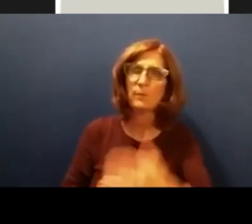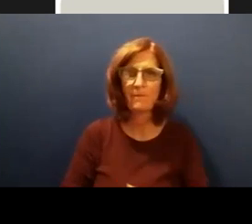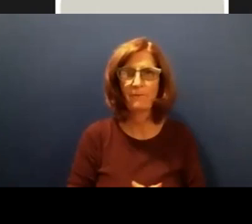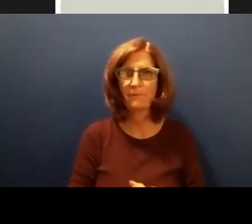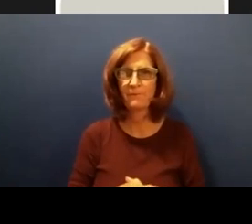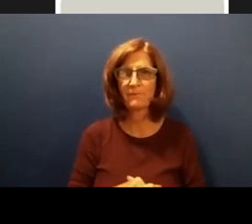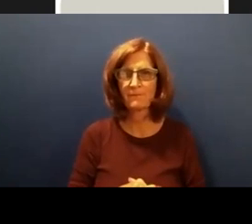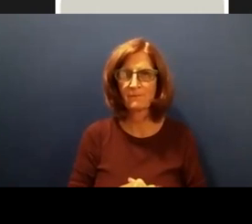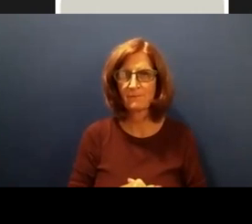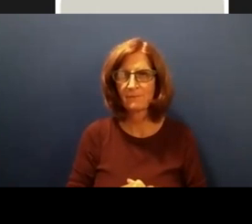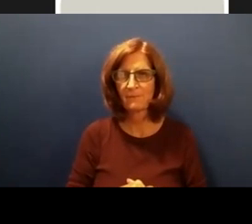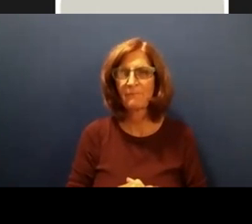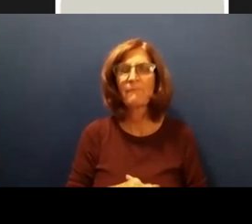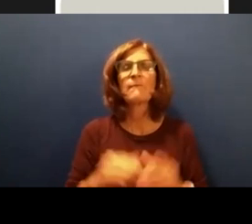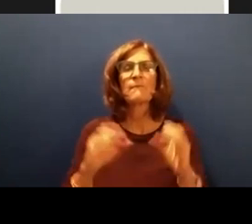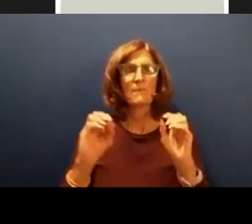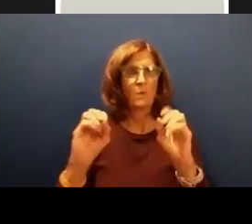So,